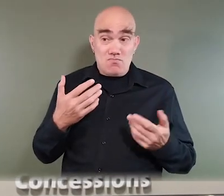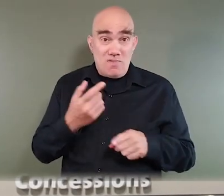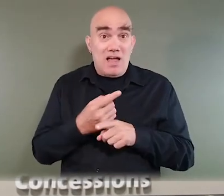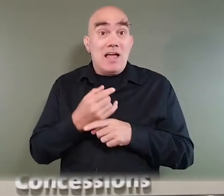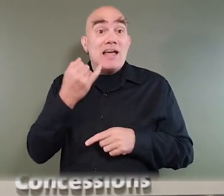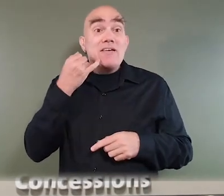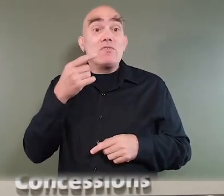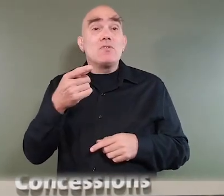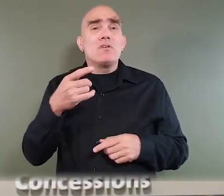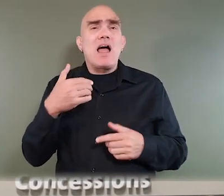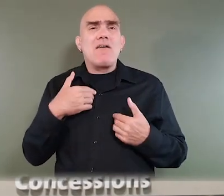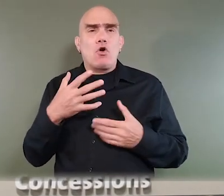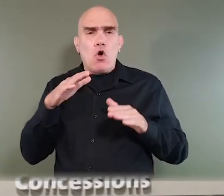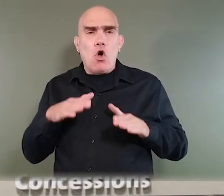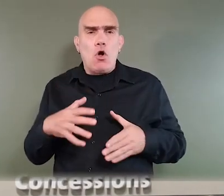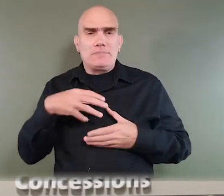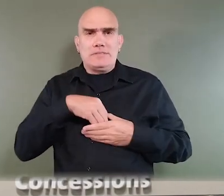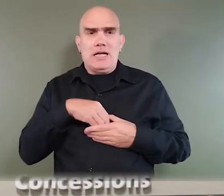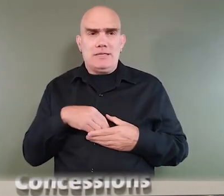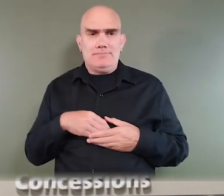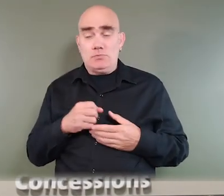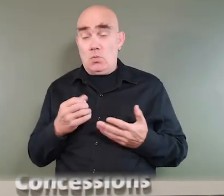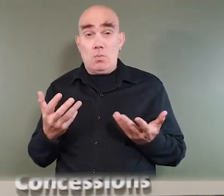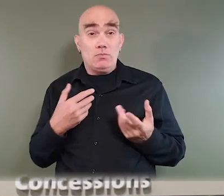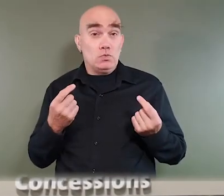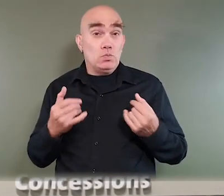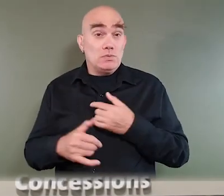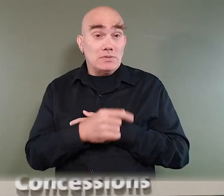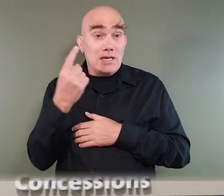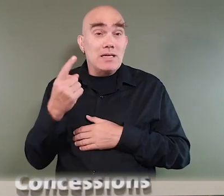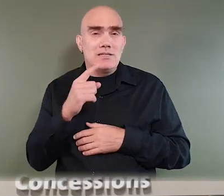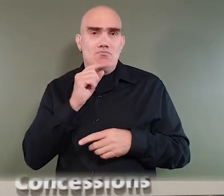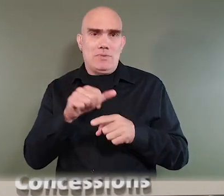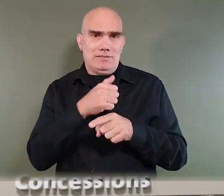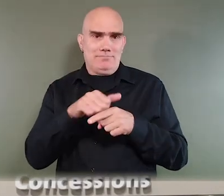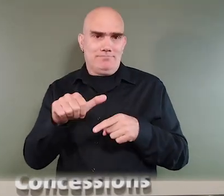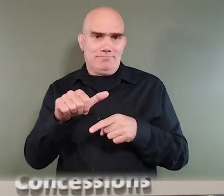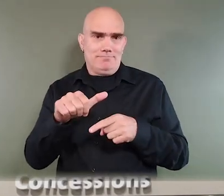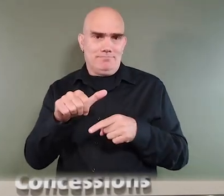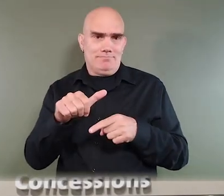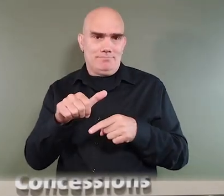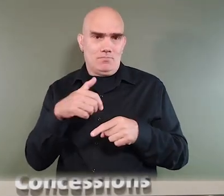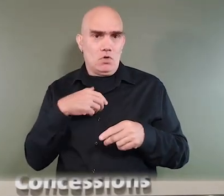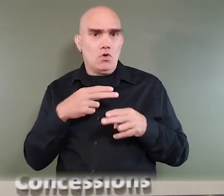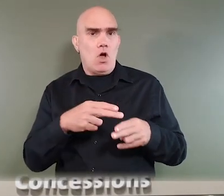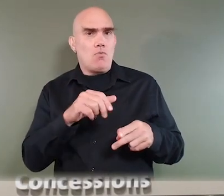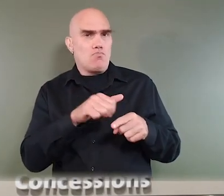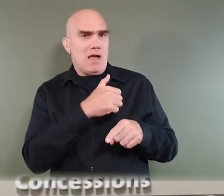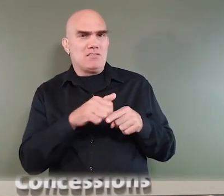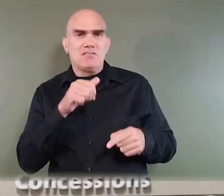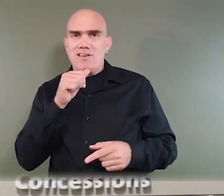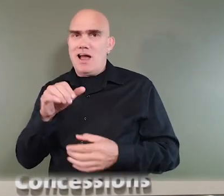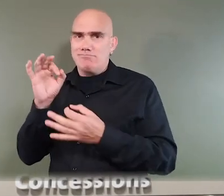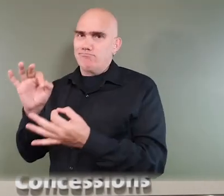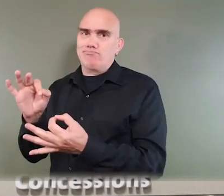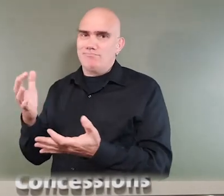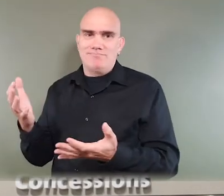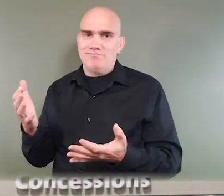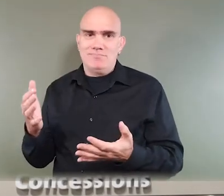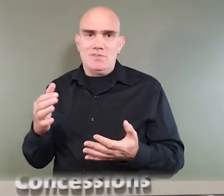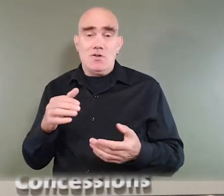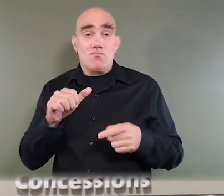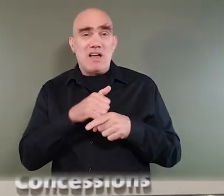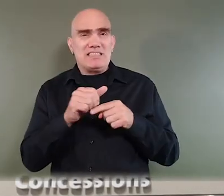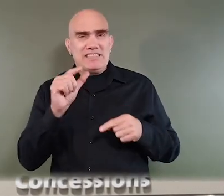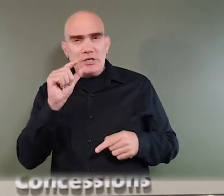here. So what we're going to do today is practice, and we call it a practice, not a perfect. Practice a little bit of